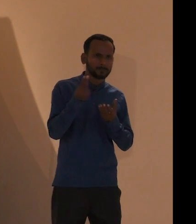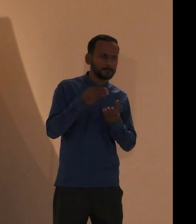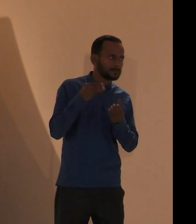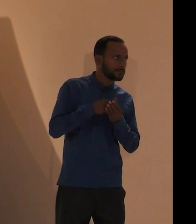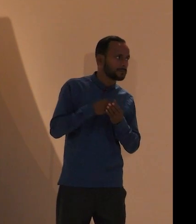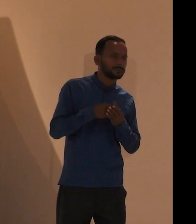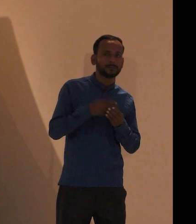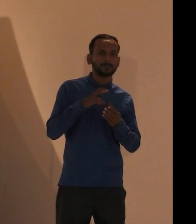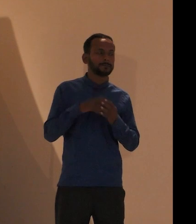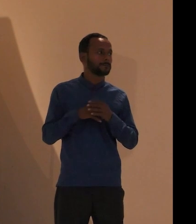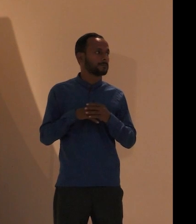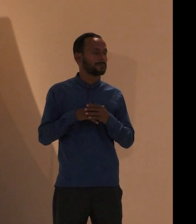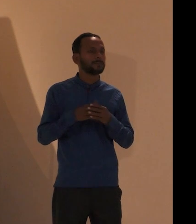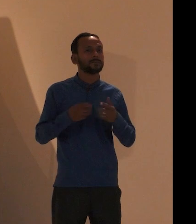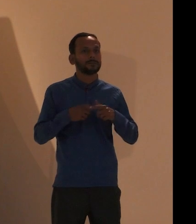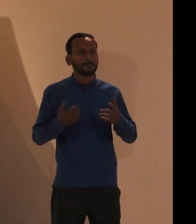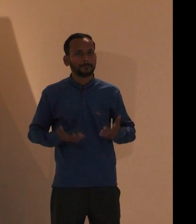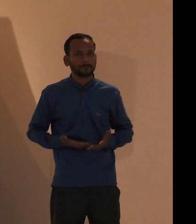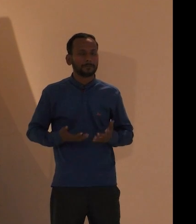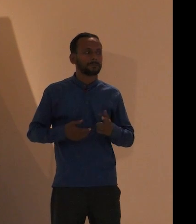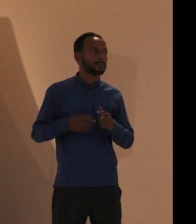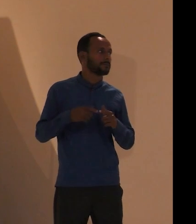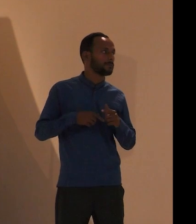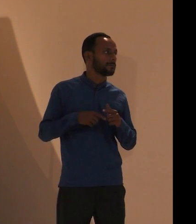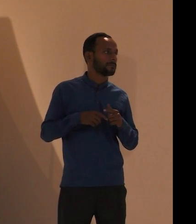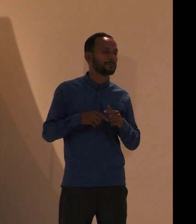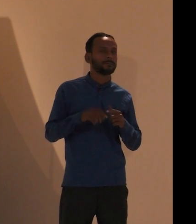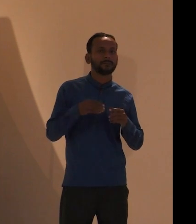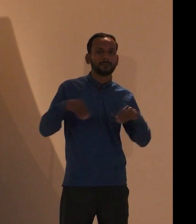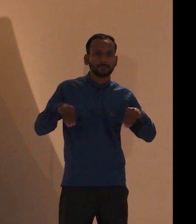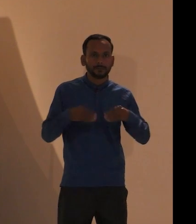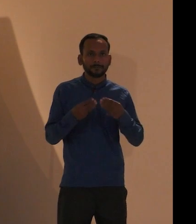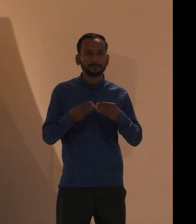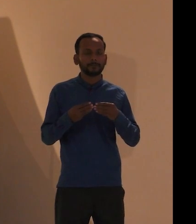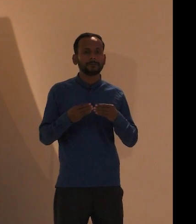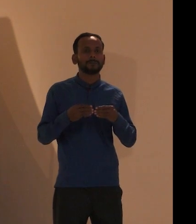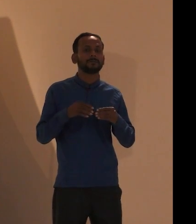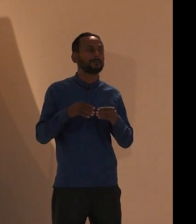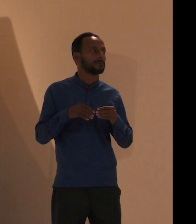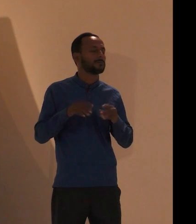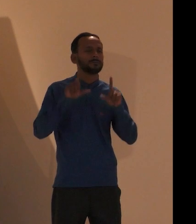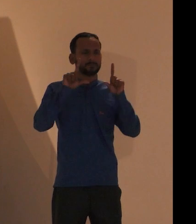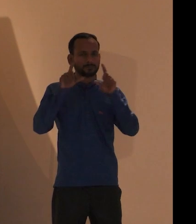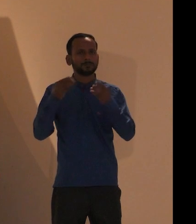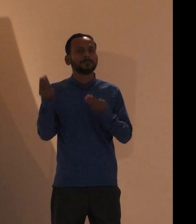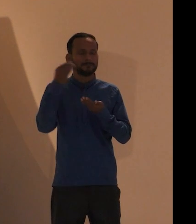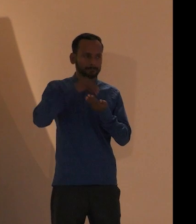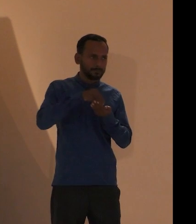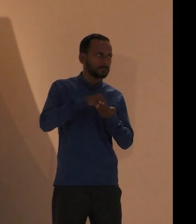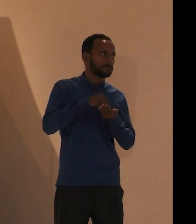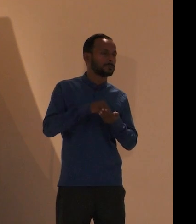to be tried for murder in Bengal, with a long editorial introduction. So these are archival collections that we have opened up to scholars and which